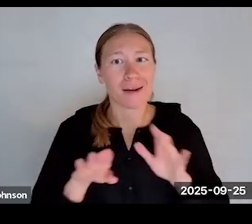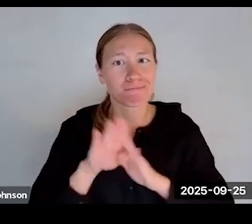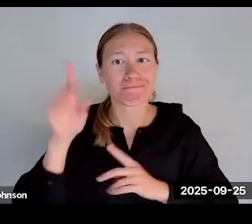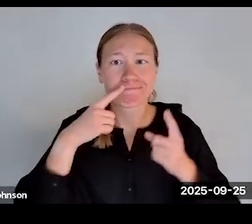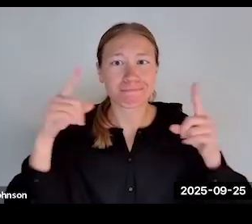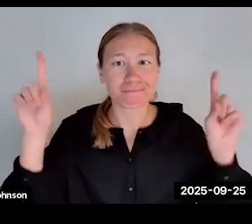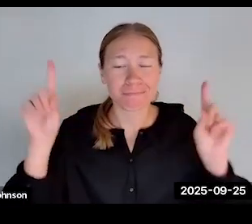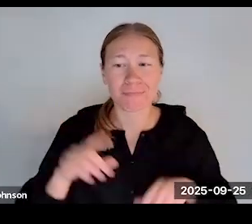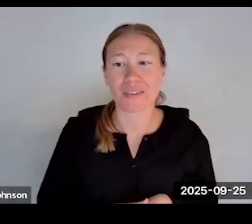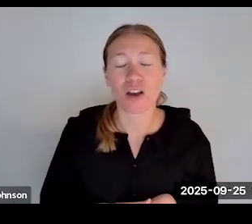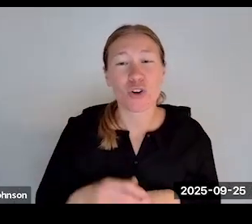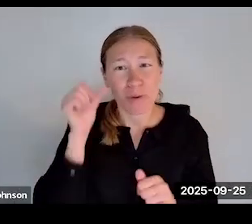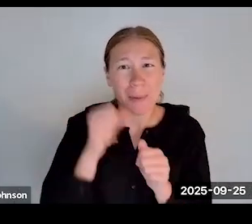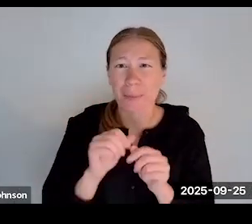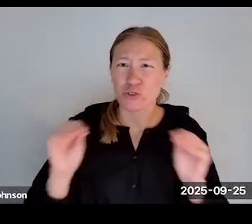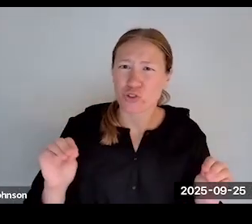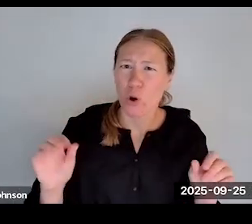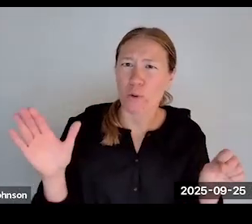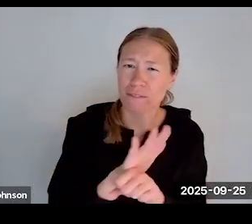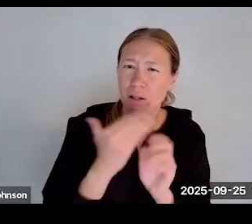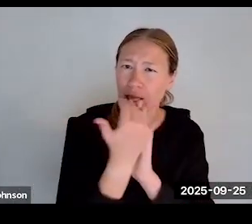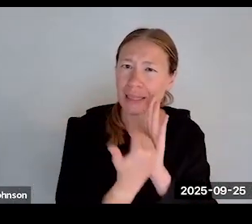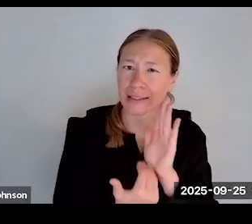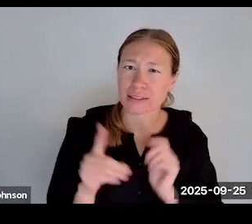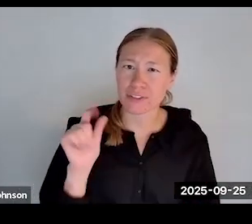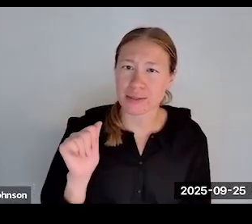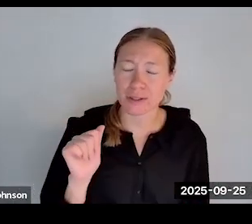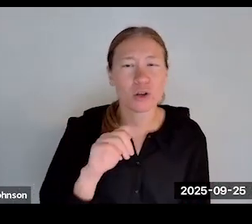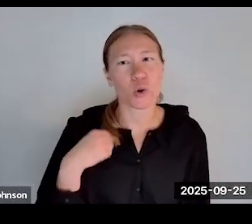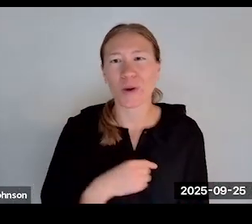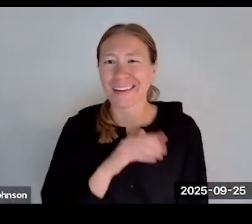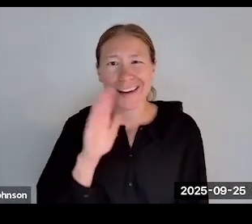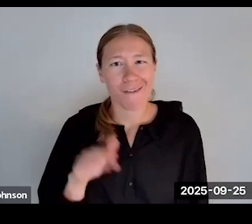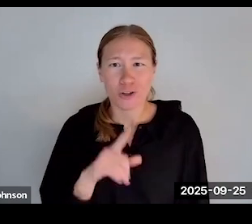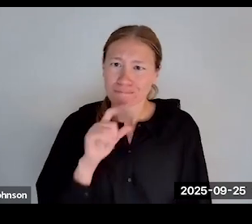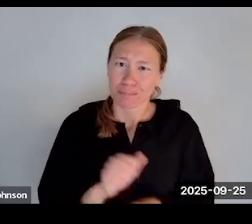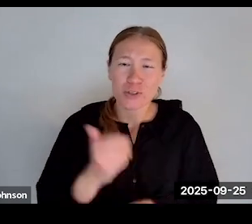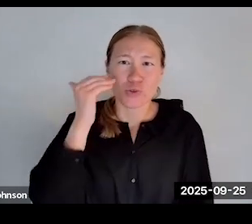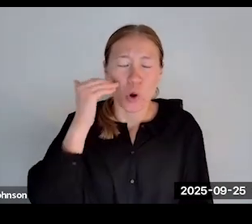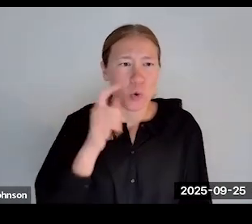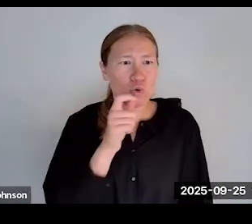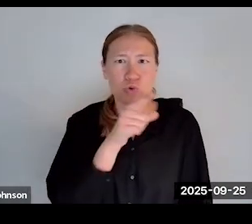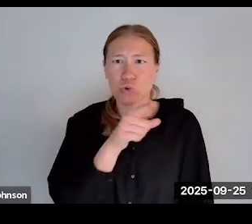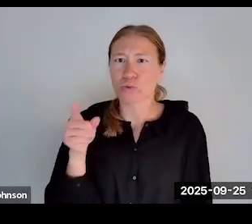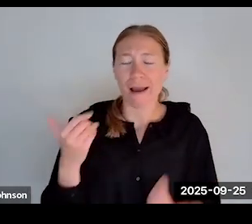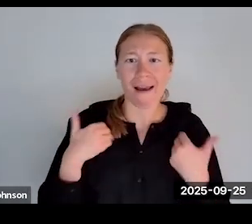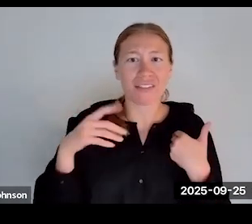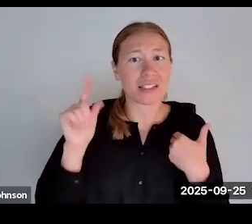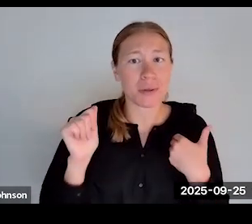is no exhaustive list of disabilities, which means we never truly know who in the room may be living with a